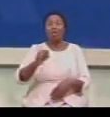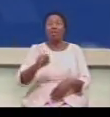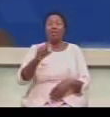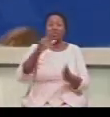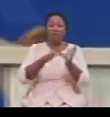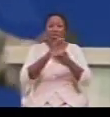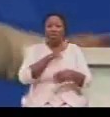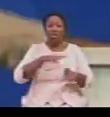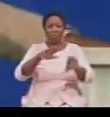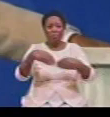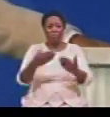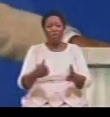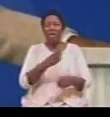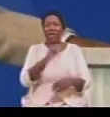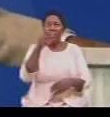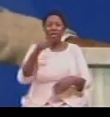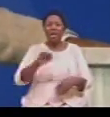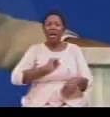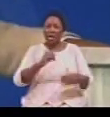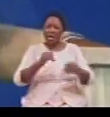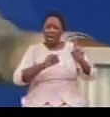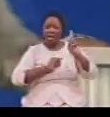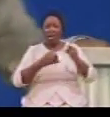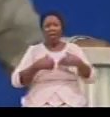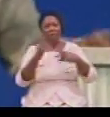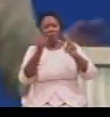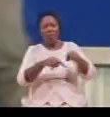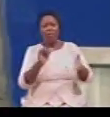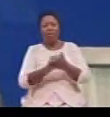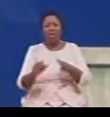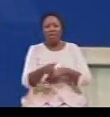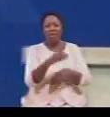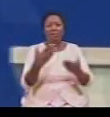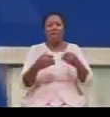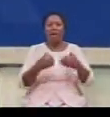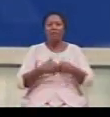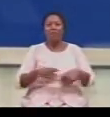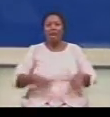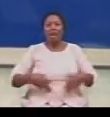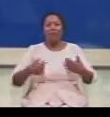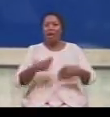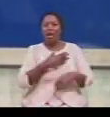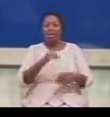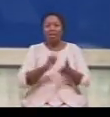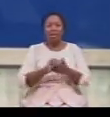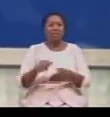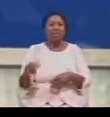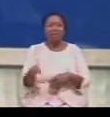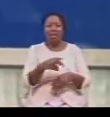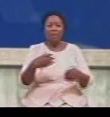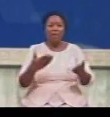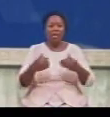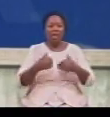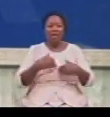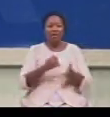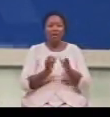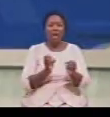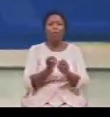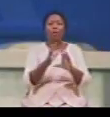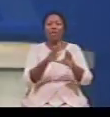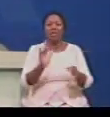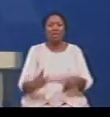provides. He says, I am come that they might have life, that they might have it